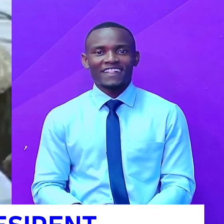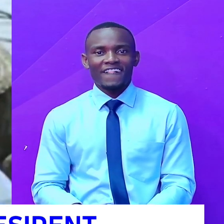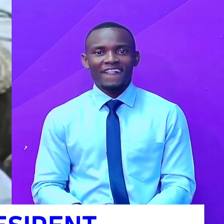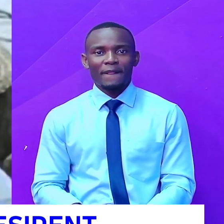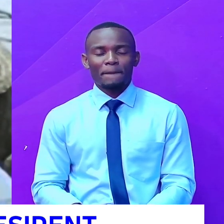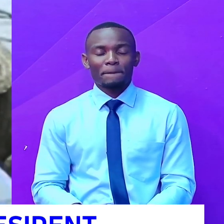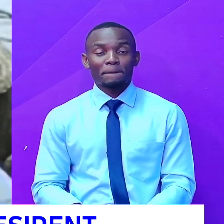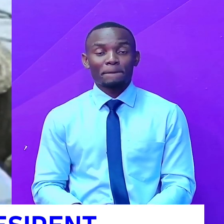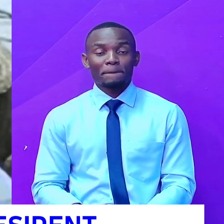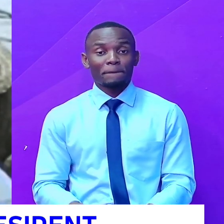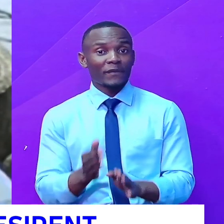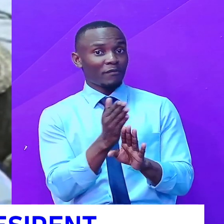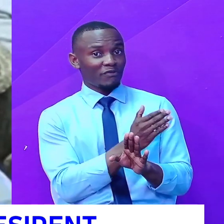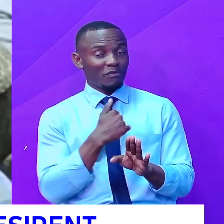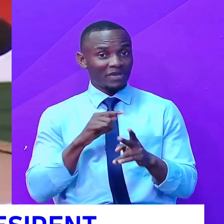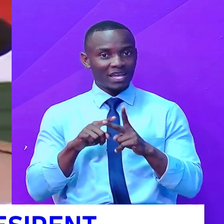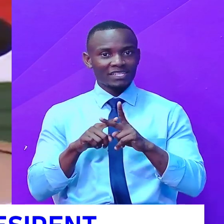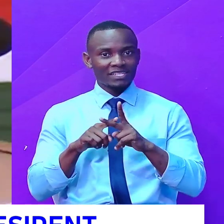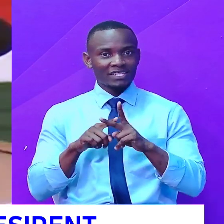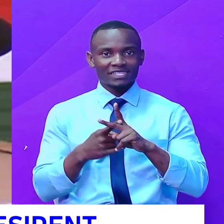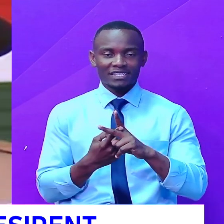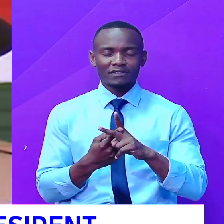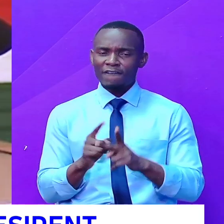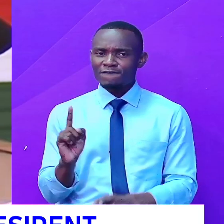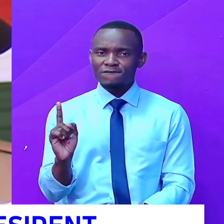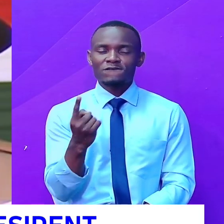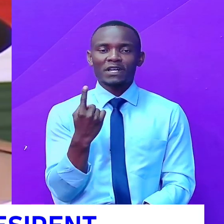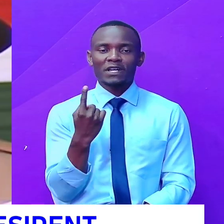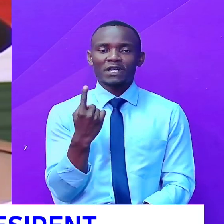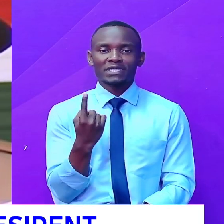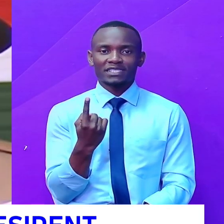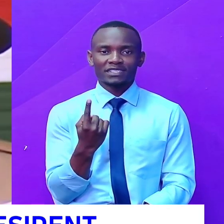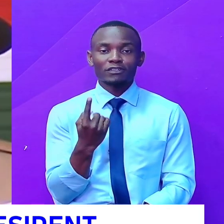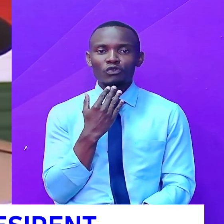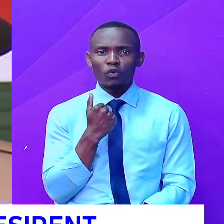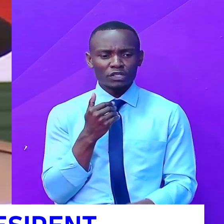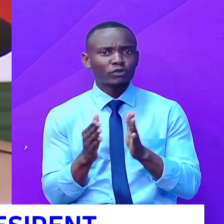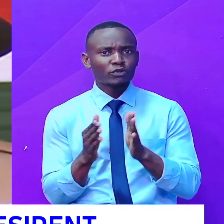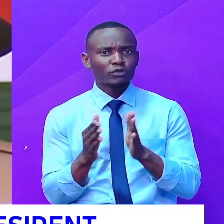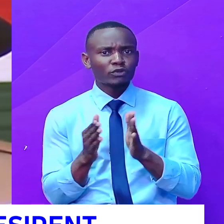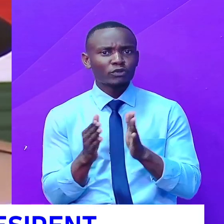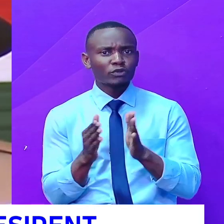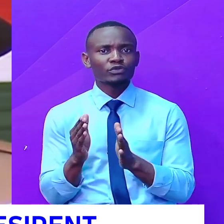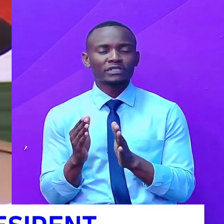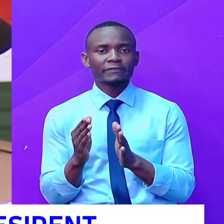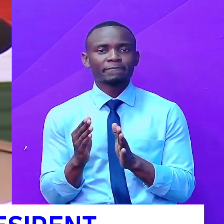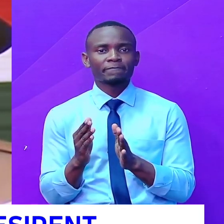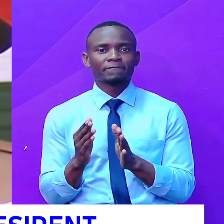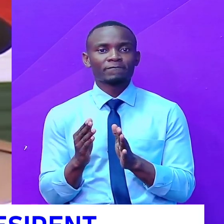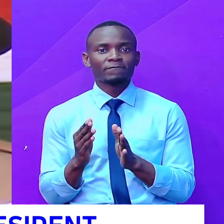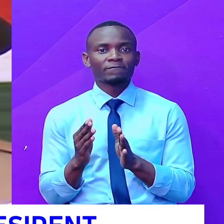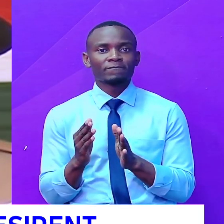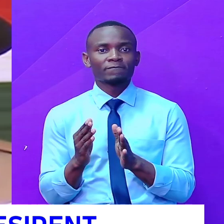Before I begin, I would like first to take this opportunity to renew